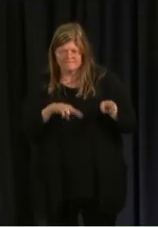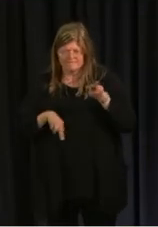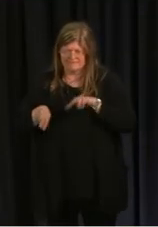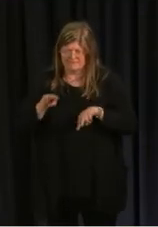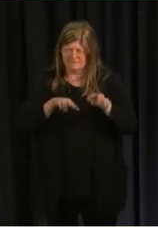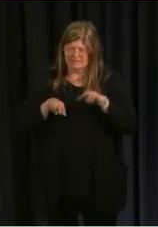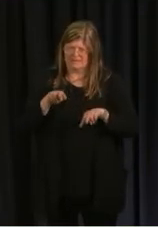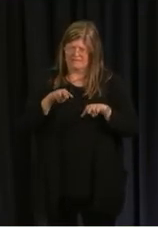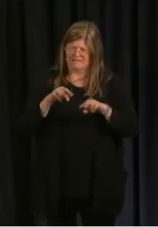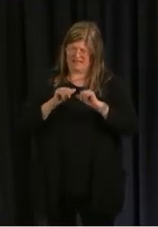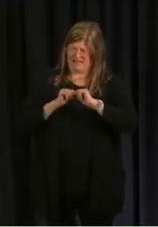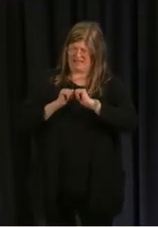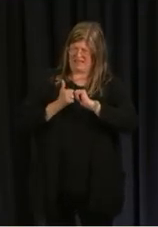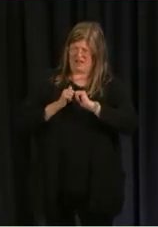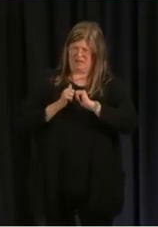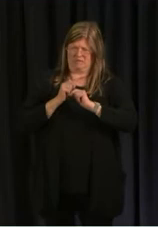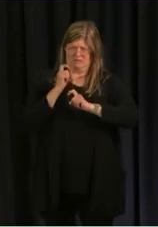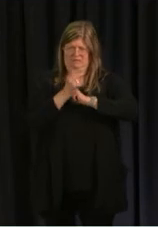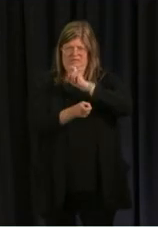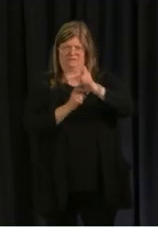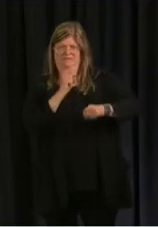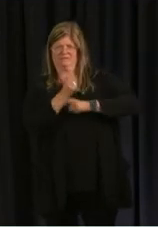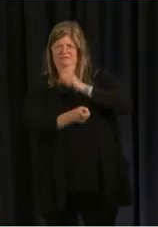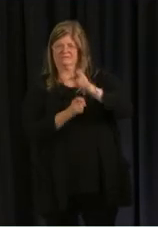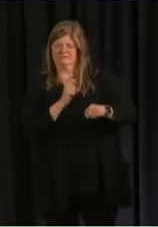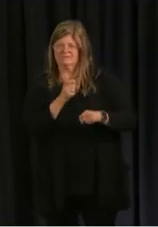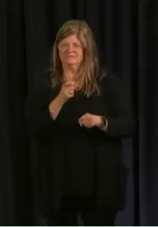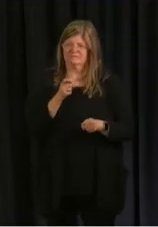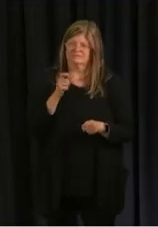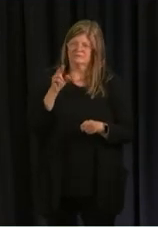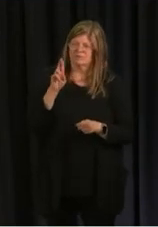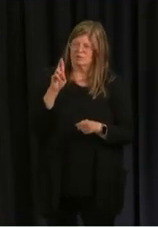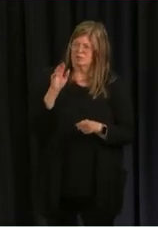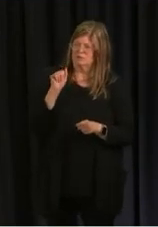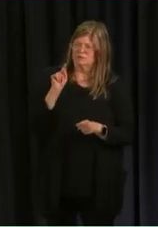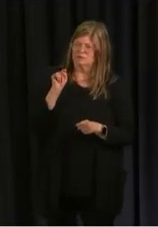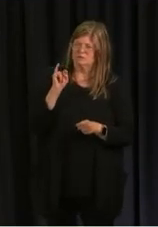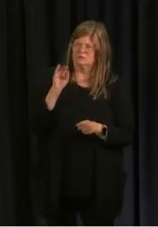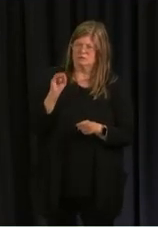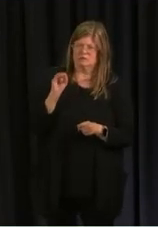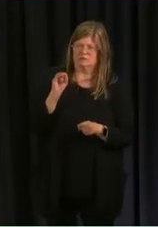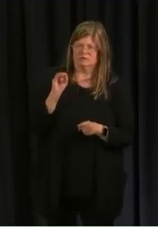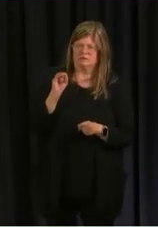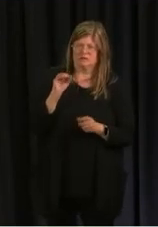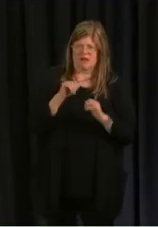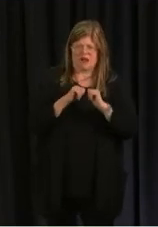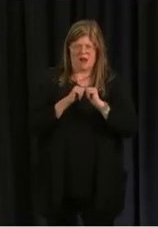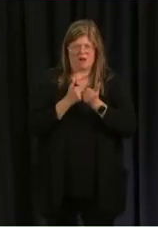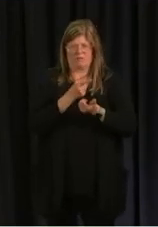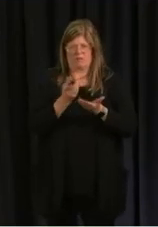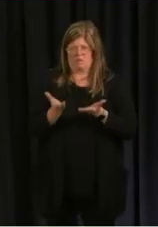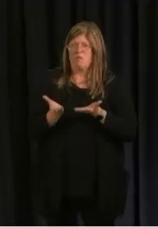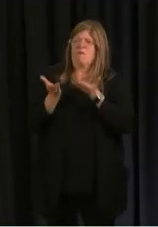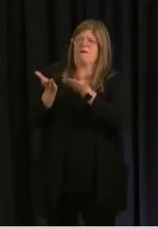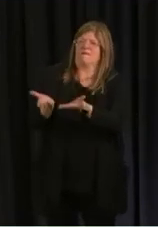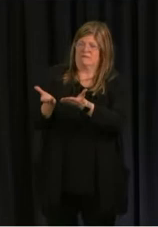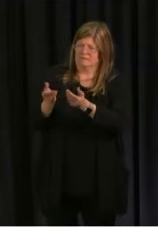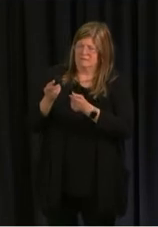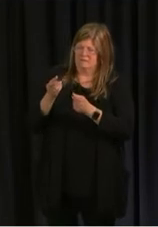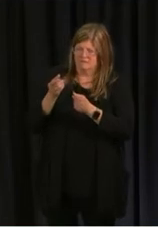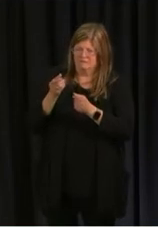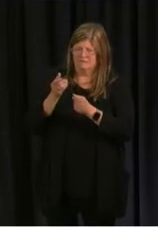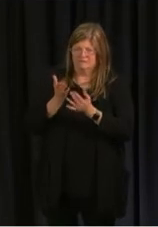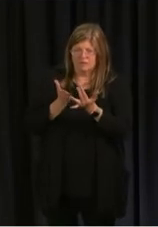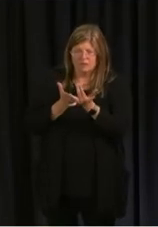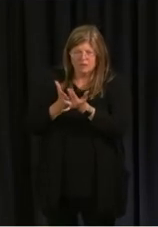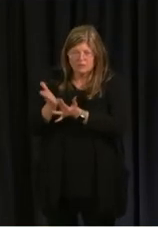and I'm wondering kind of what's the rate limiting step, and have we thought about when we're going to start offering vaccinations through primary care